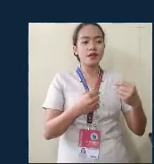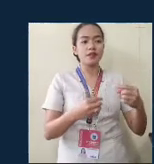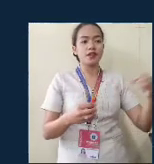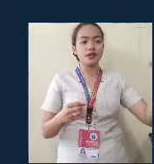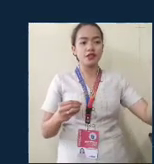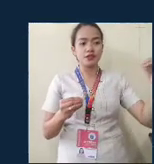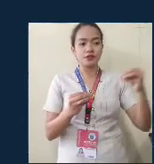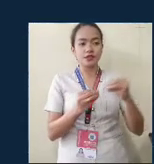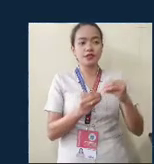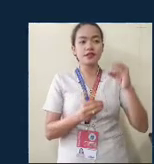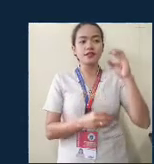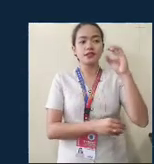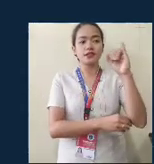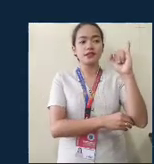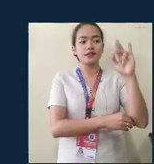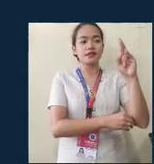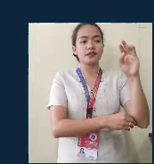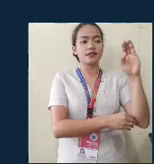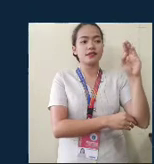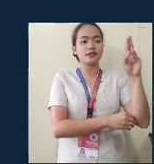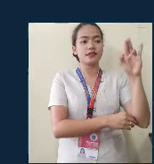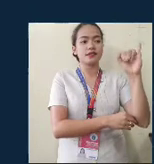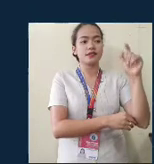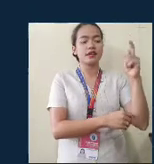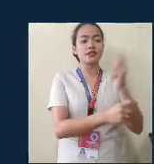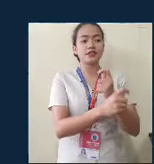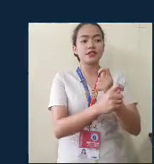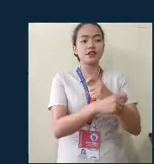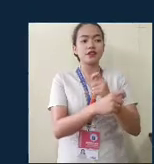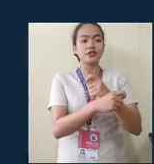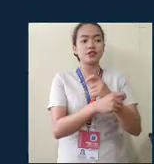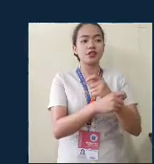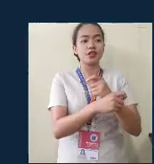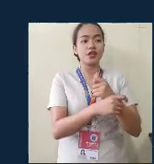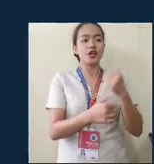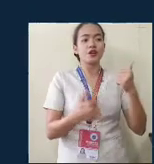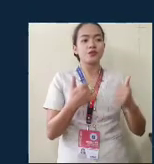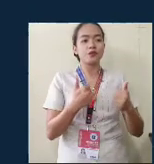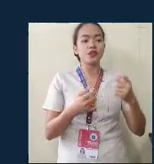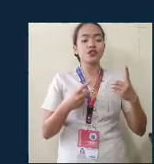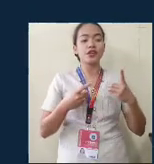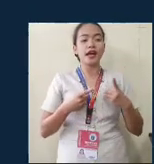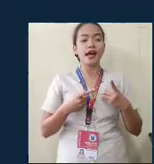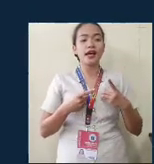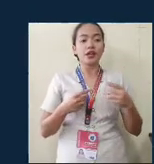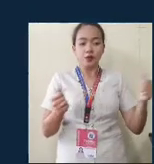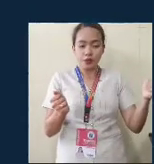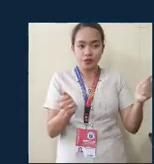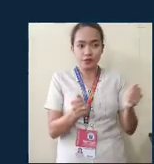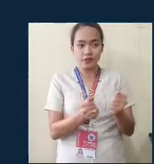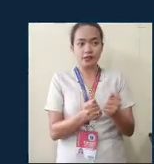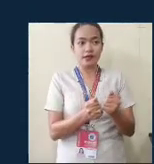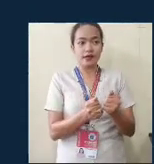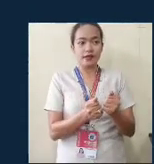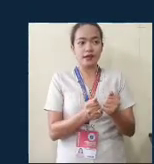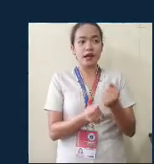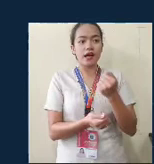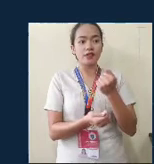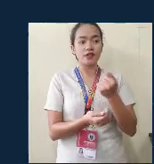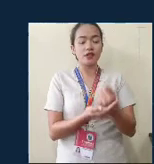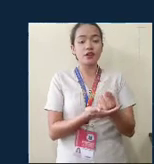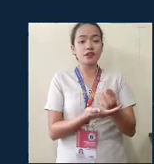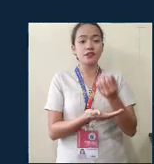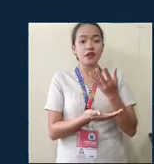Silicon Valley. Then came the integrated circuit technology, which had reduced the size and